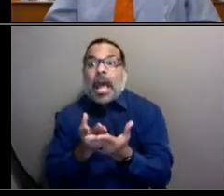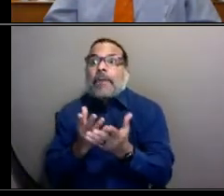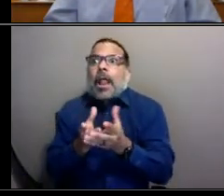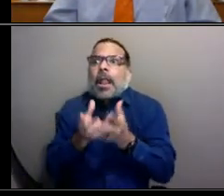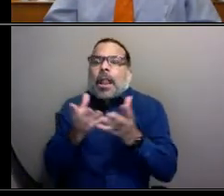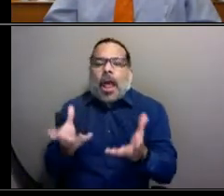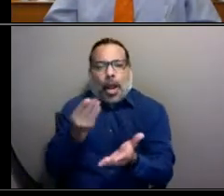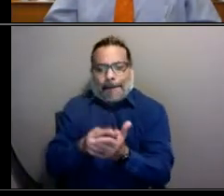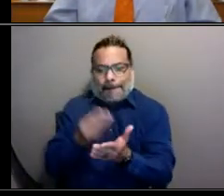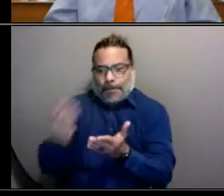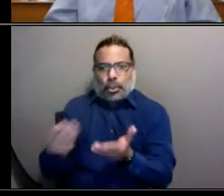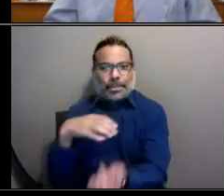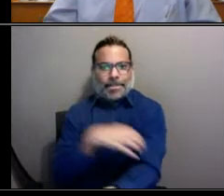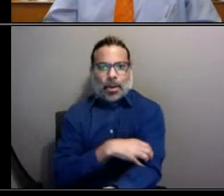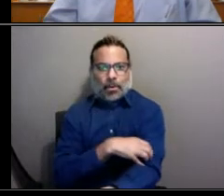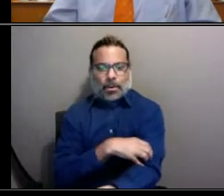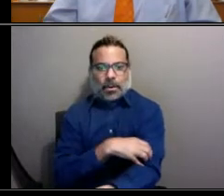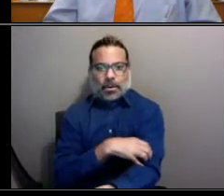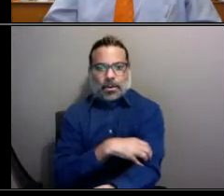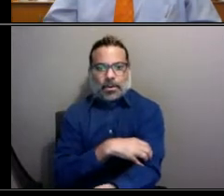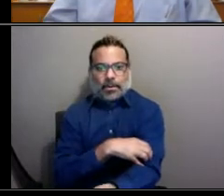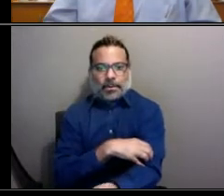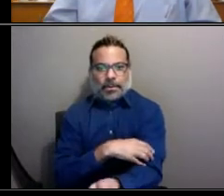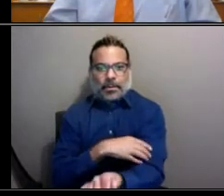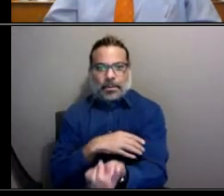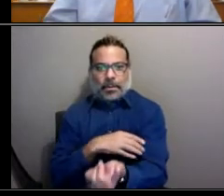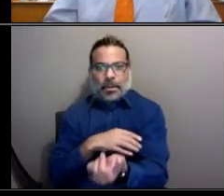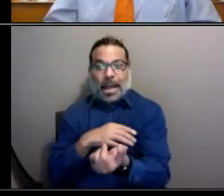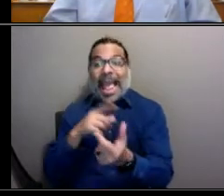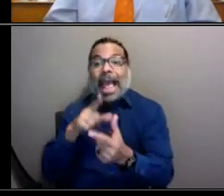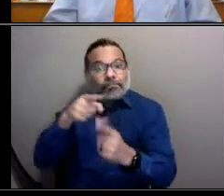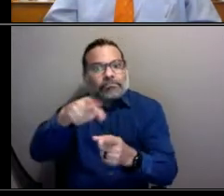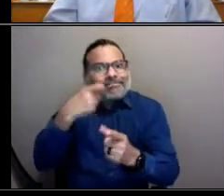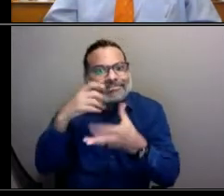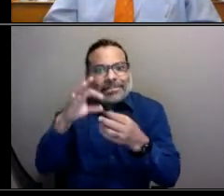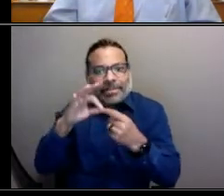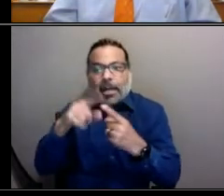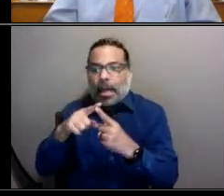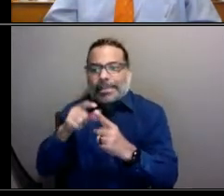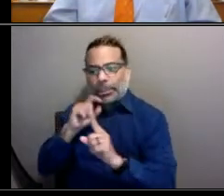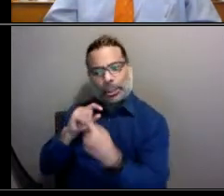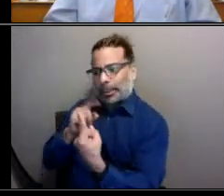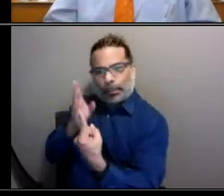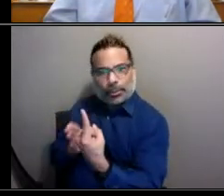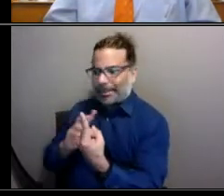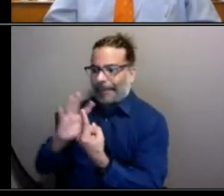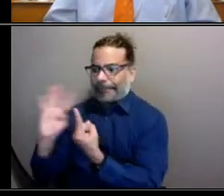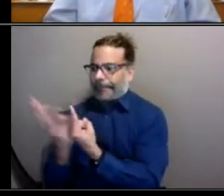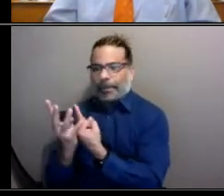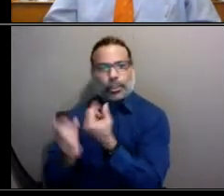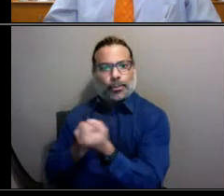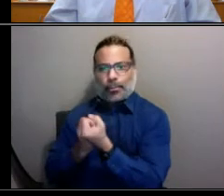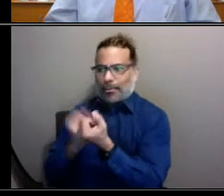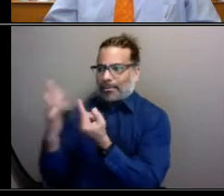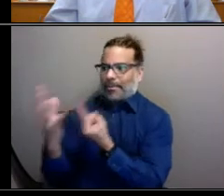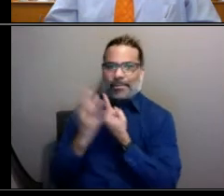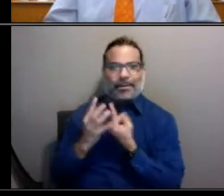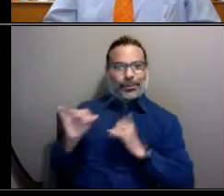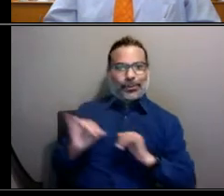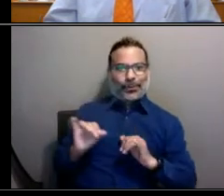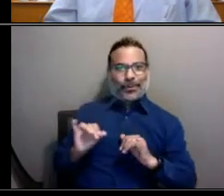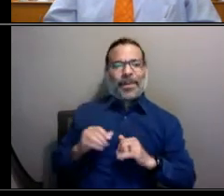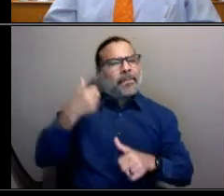of this group, and you get the extensions as well, right? I remember, when my daughter